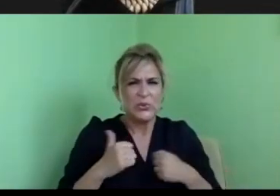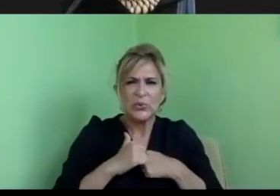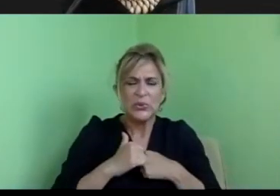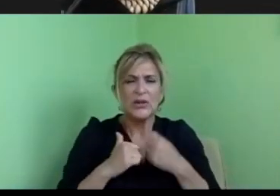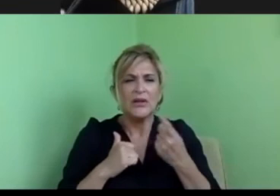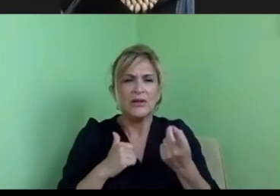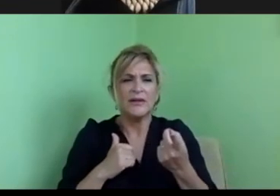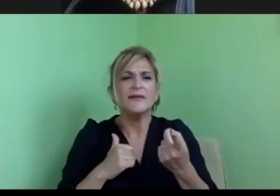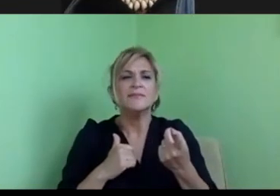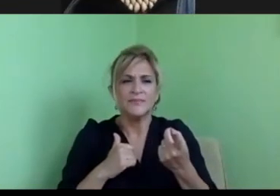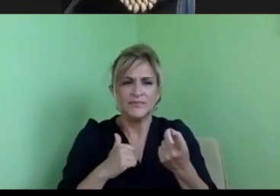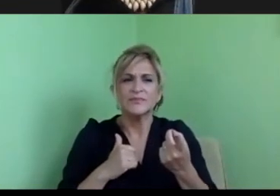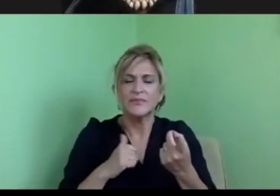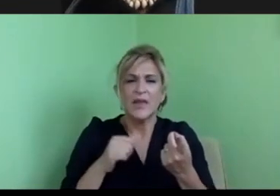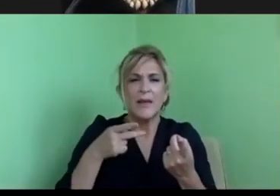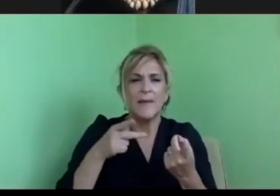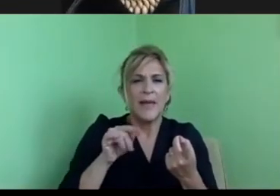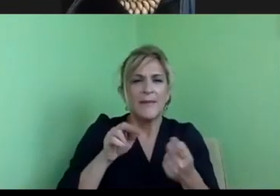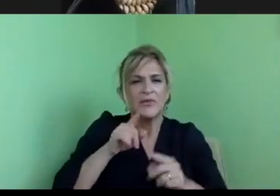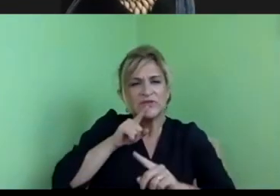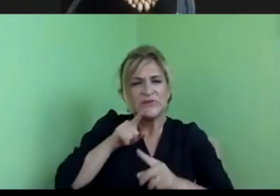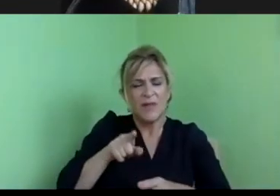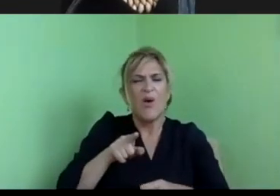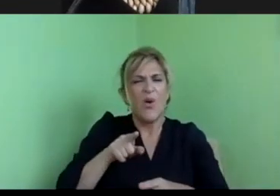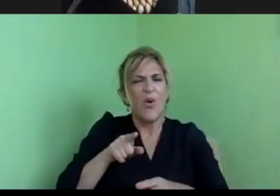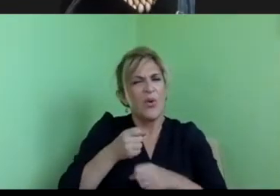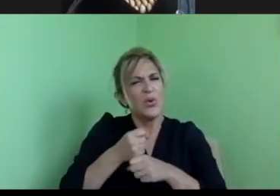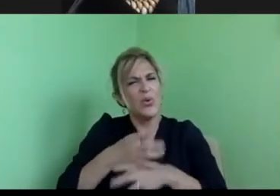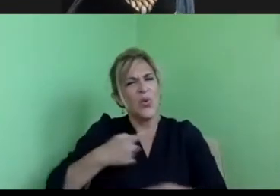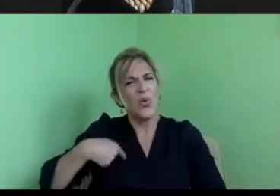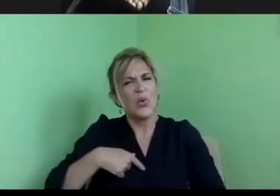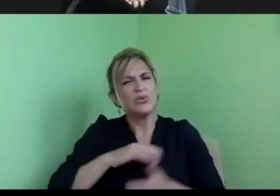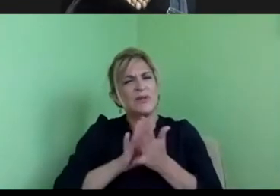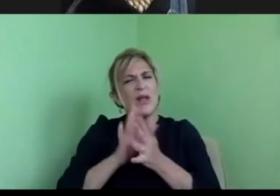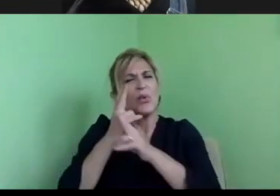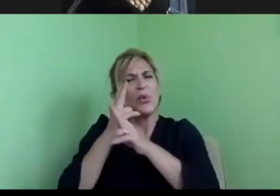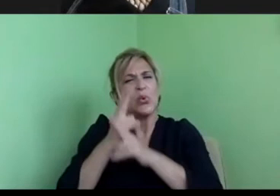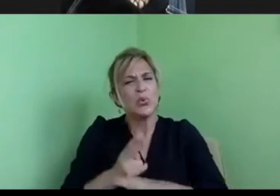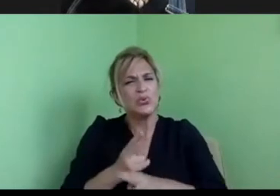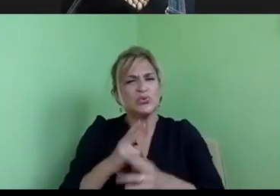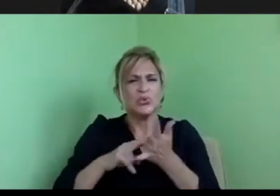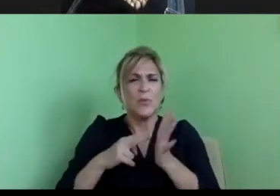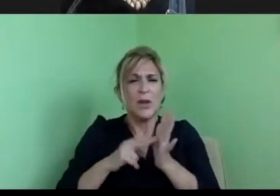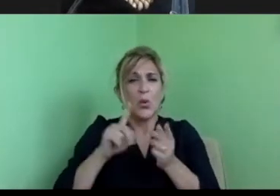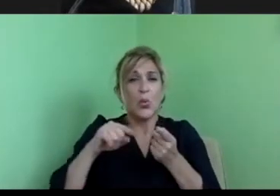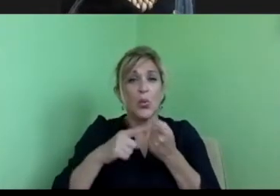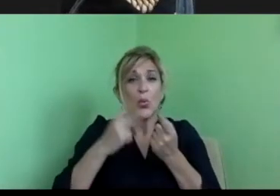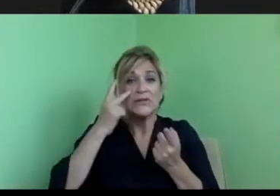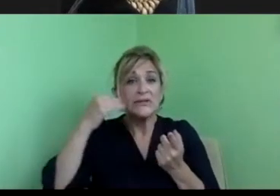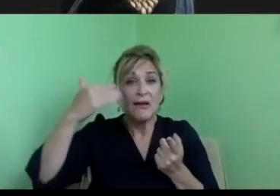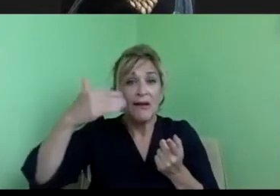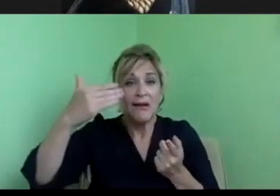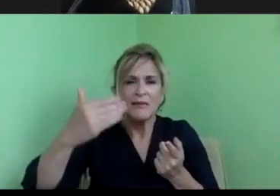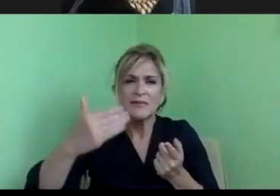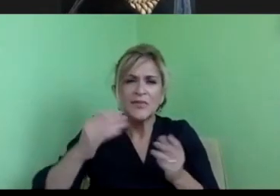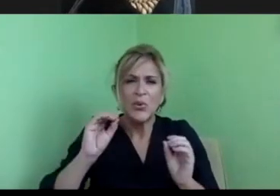conditioning us so it's conditioning us like so that basically we don't have any more reaction you know what i mean it's like you